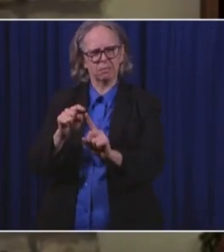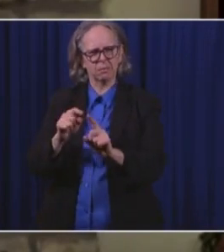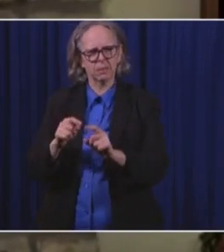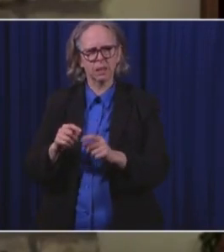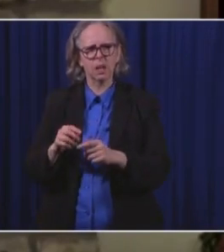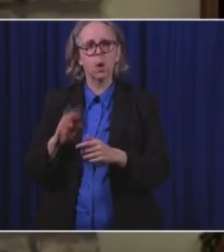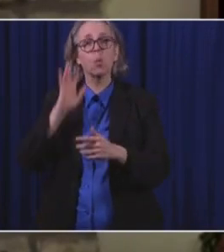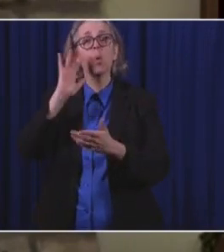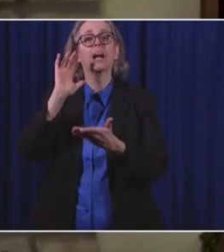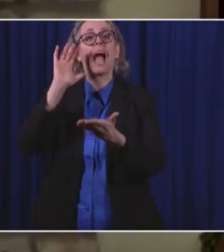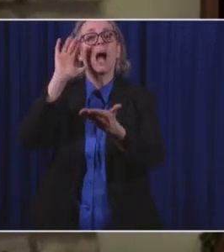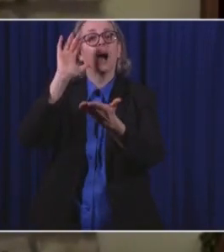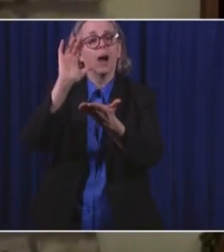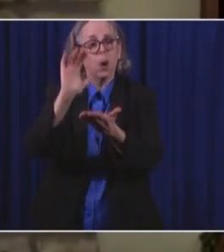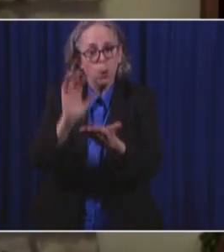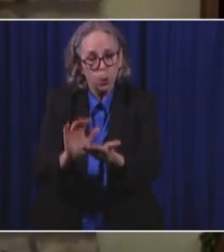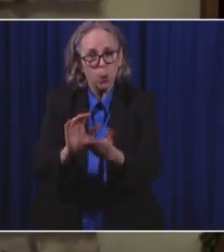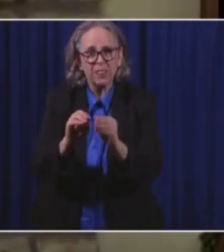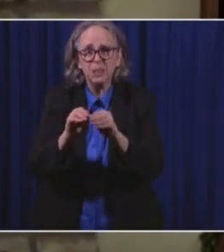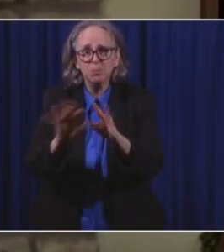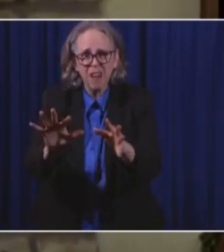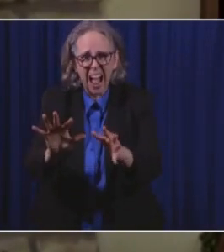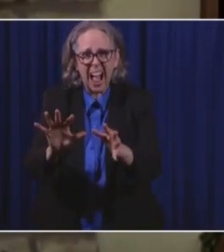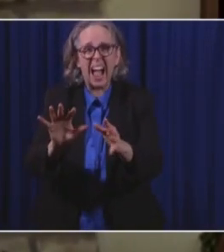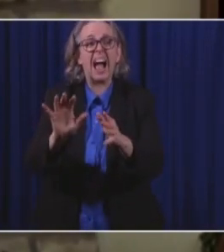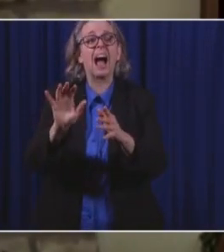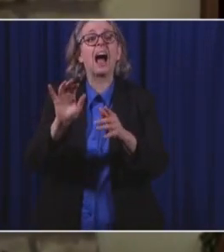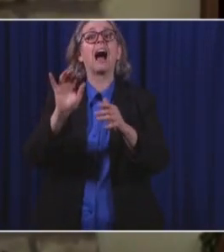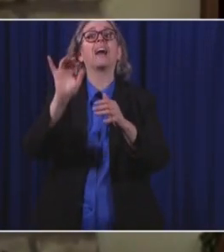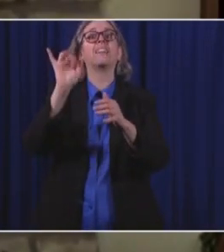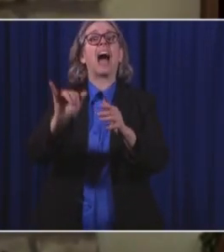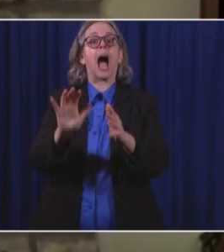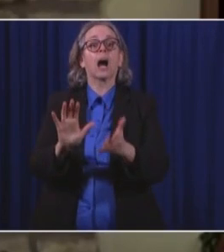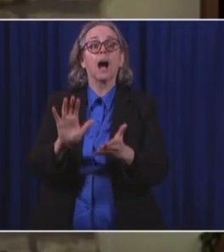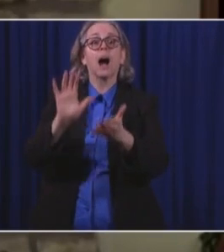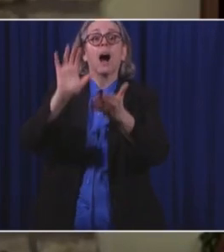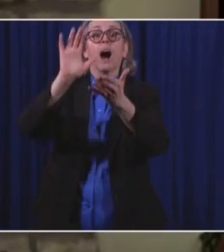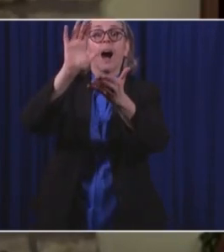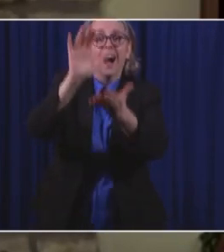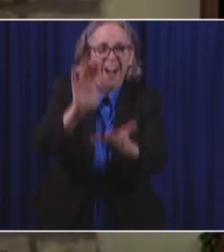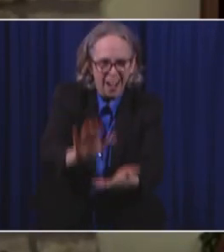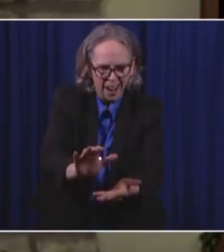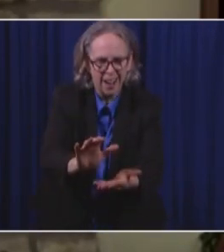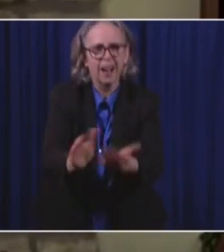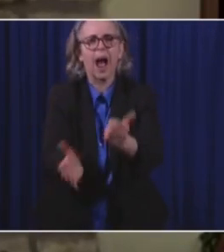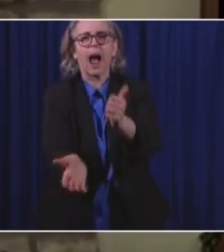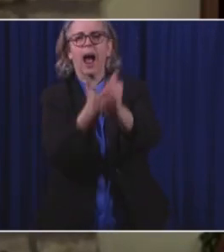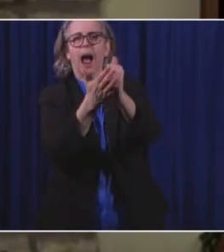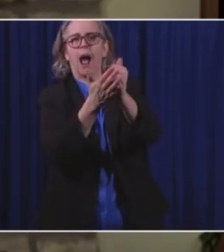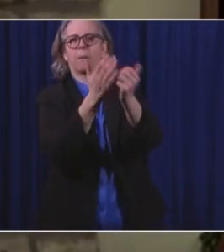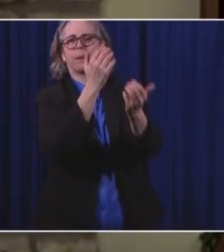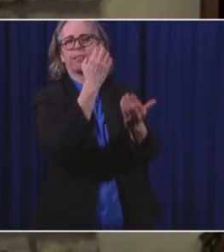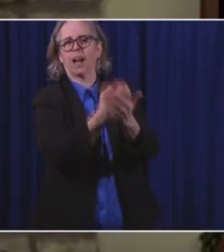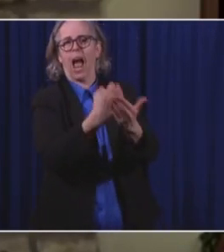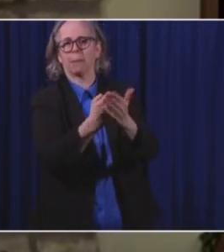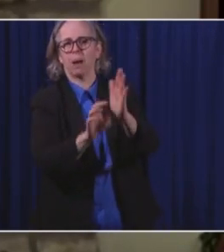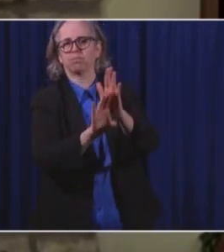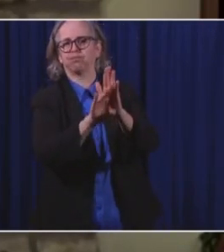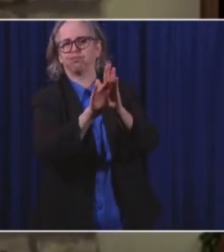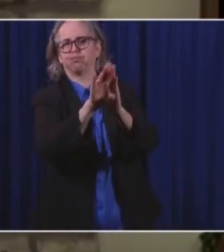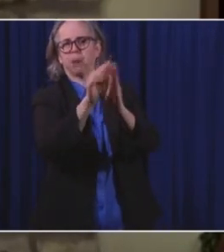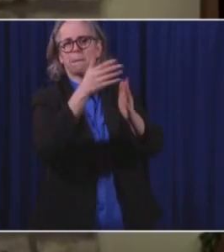virus is absolutely essential for our economy to be able to continue to move forward.